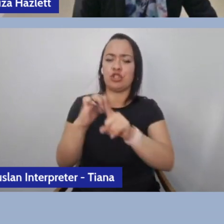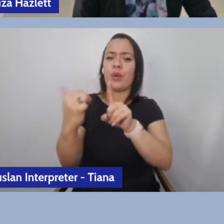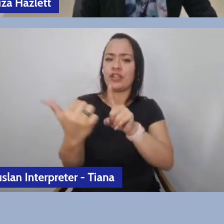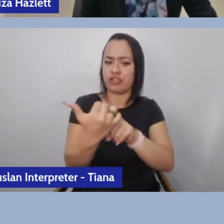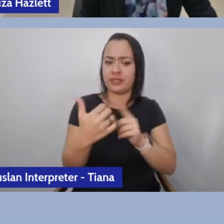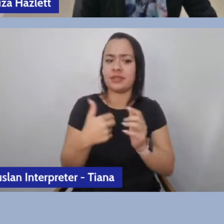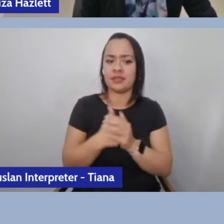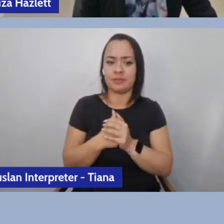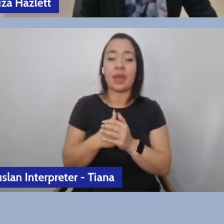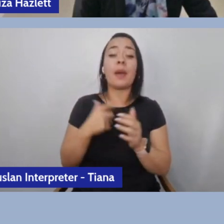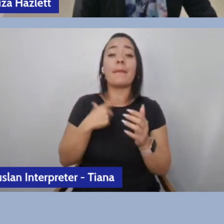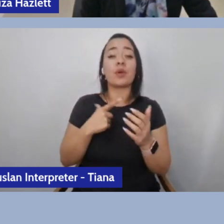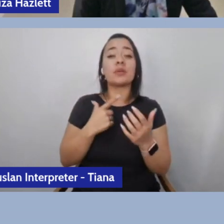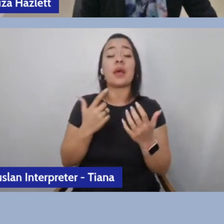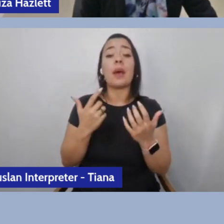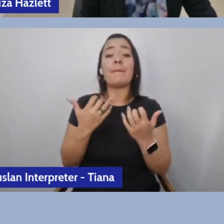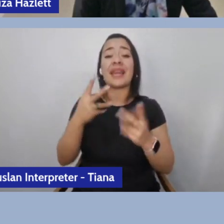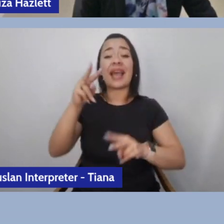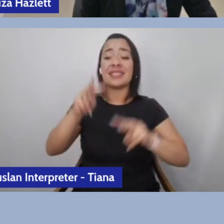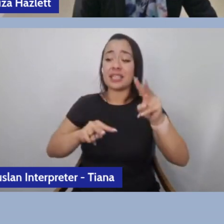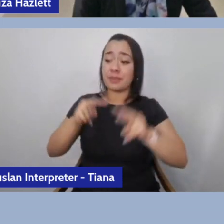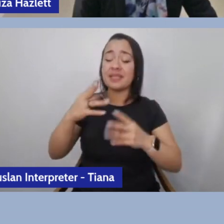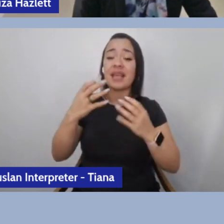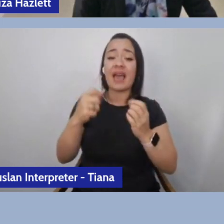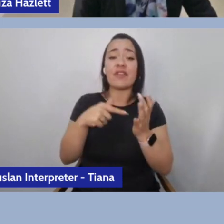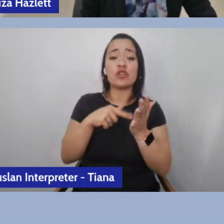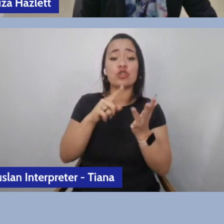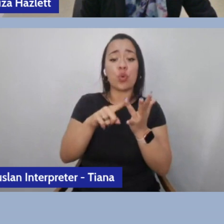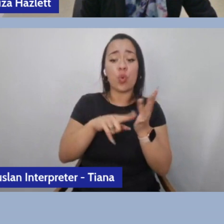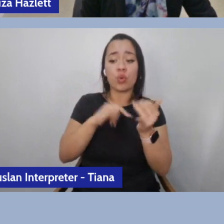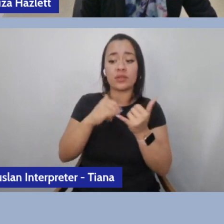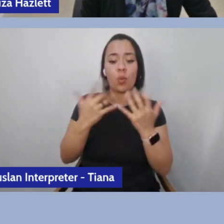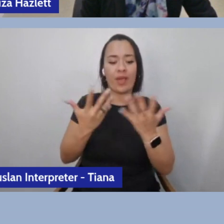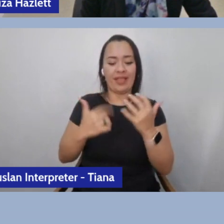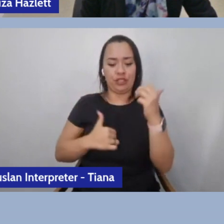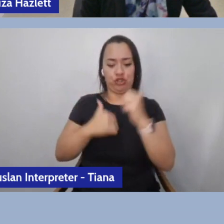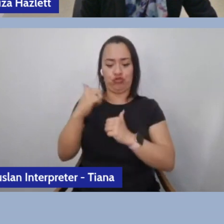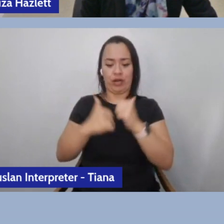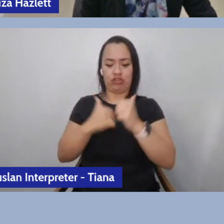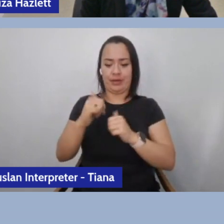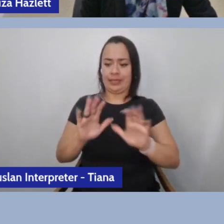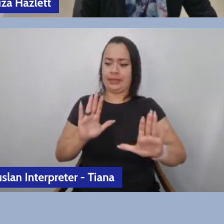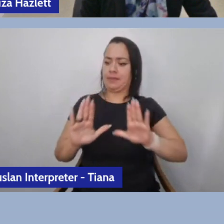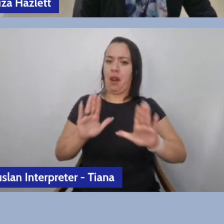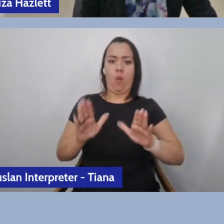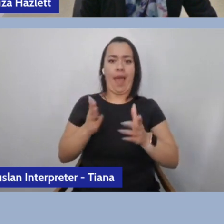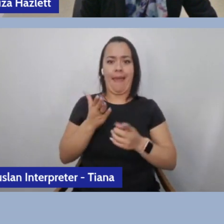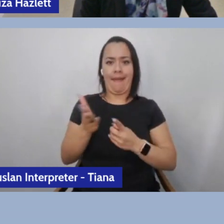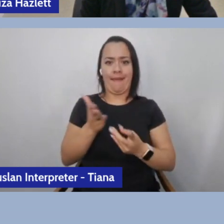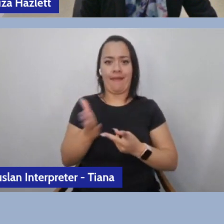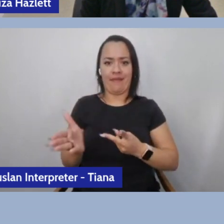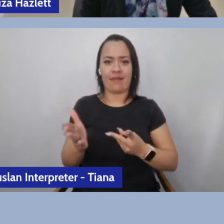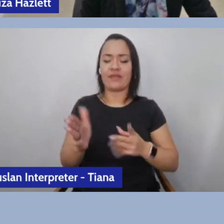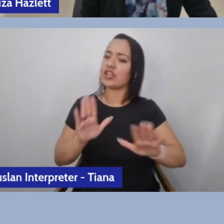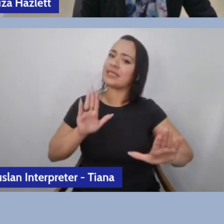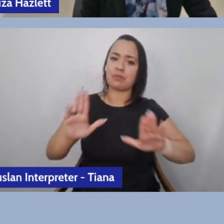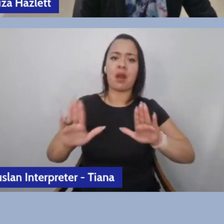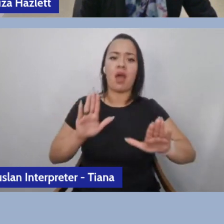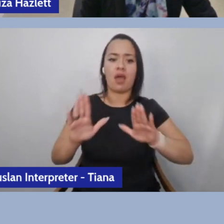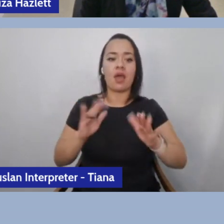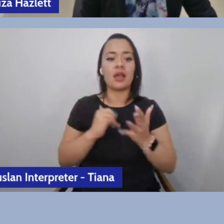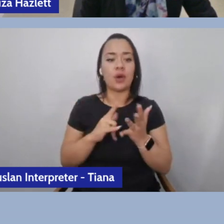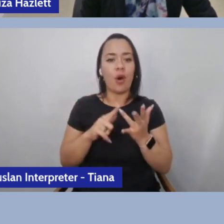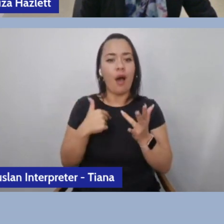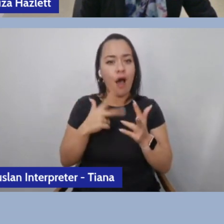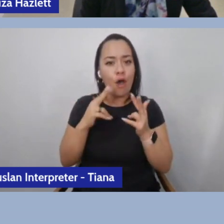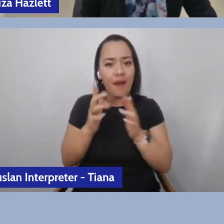structured in the same way that a cognitive assessment is structured. So there's lots to be gained from the training. I hope I've convinced you,